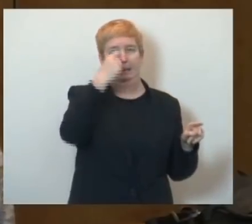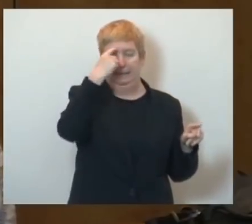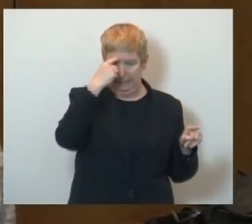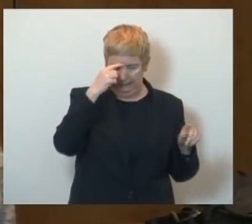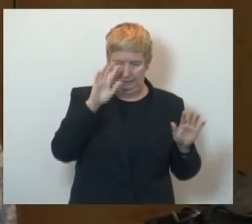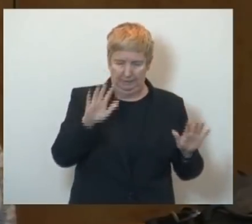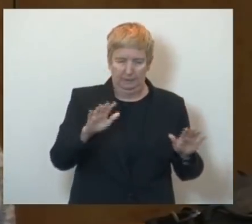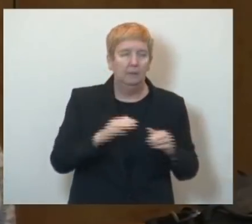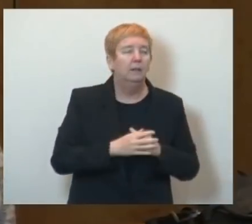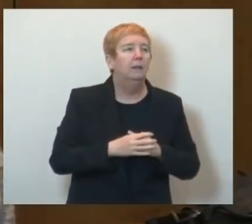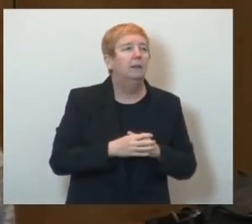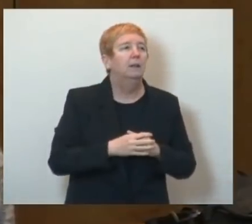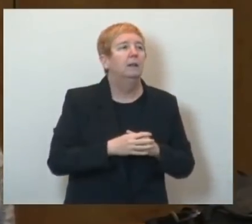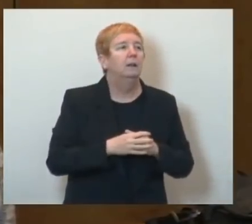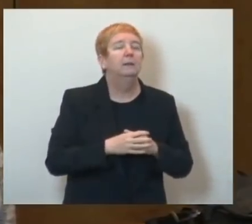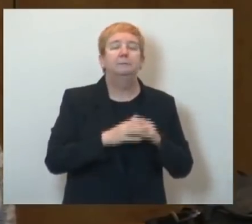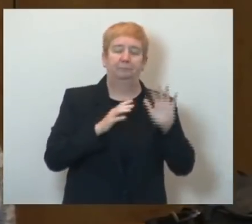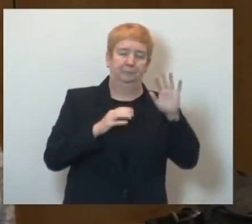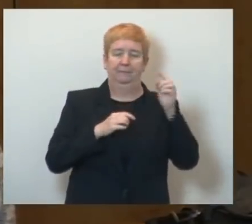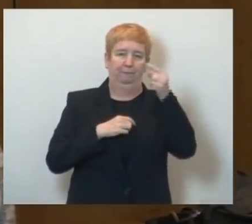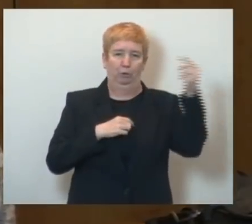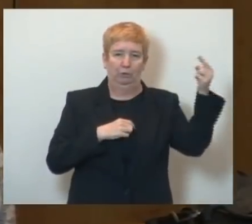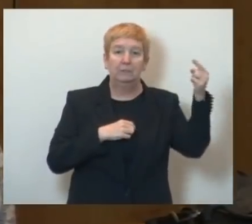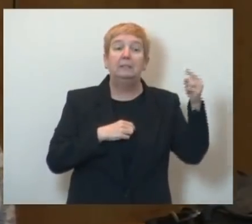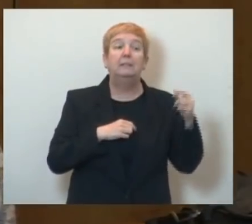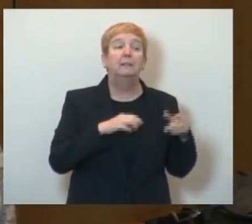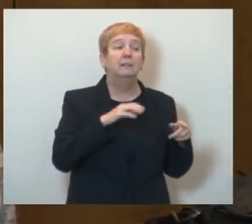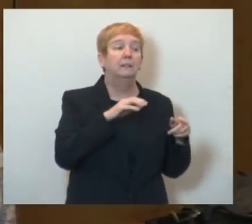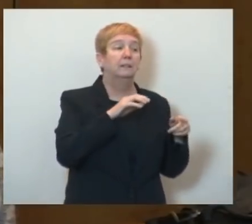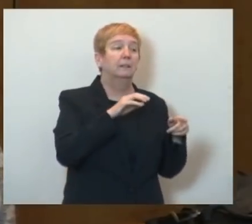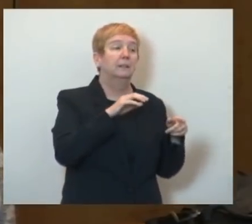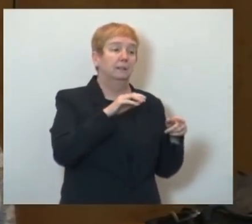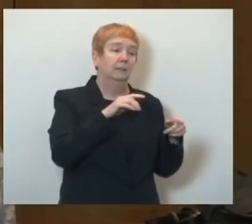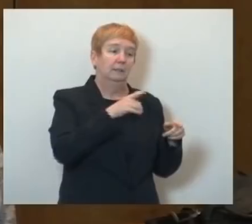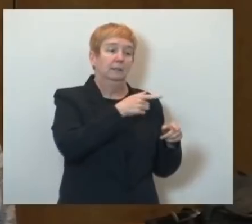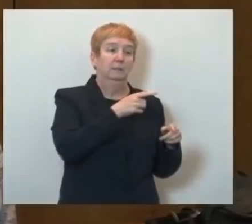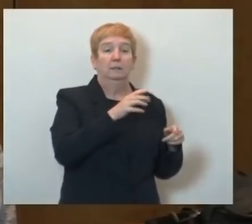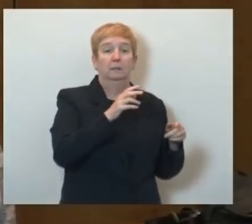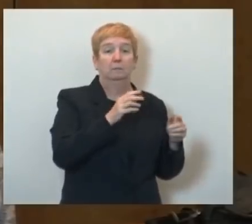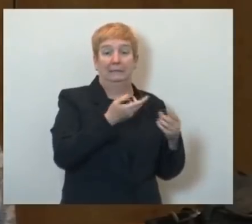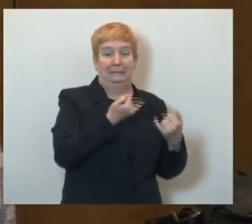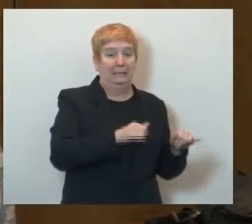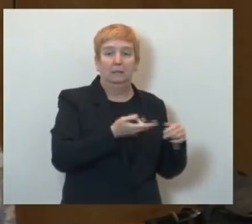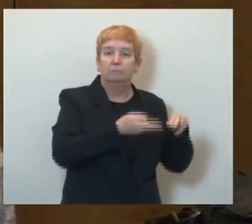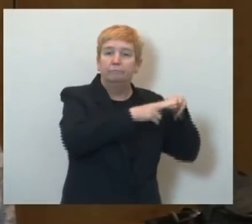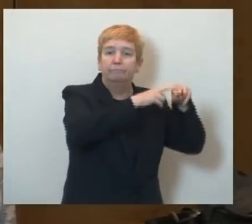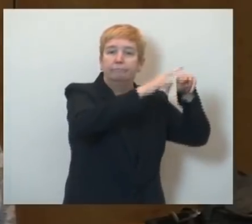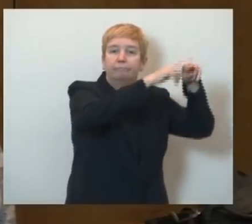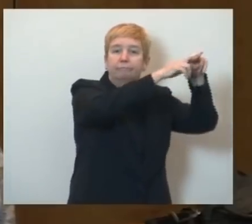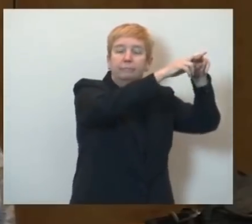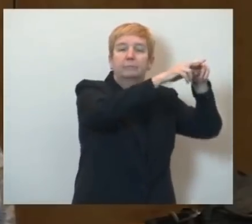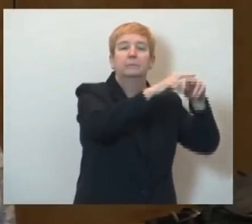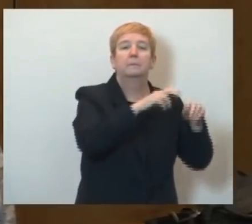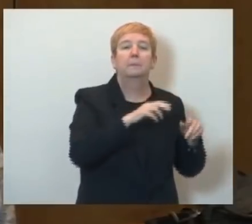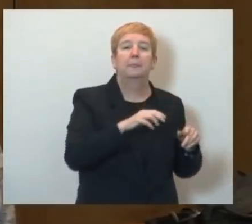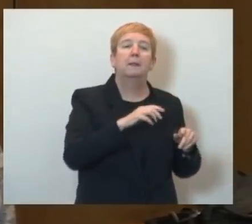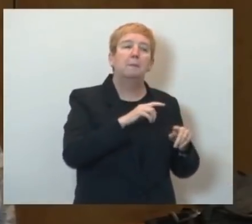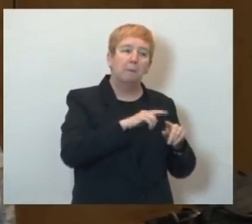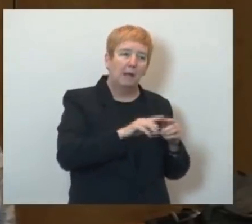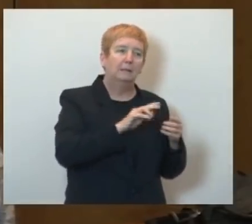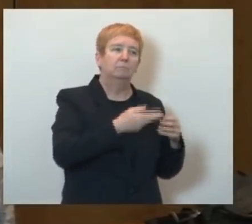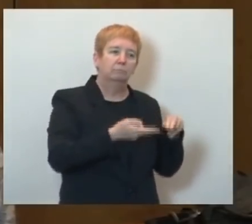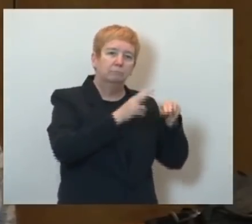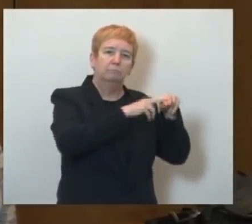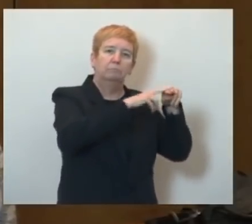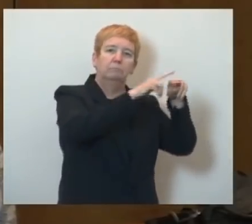there's number one, the cases are still increasing, but they're increasing in more of a linear fashion than